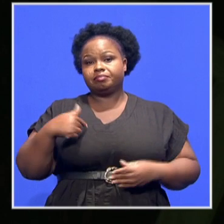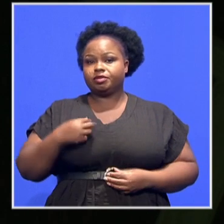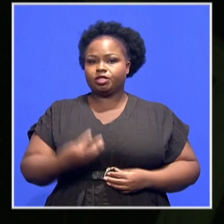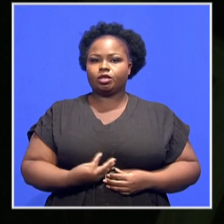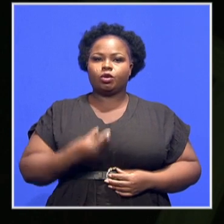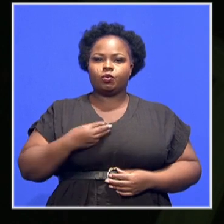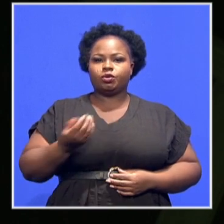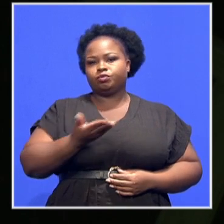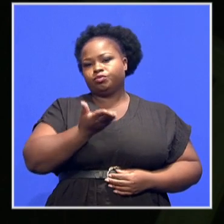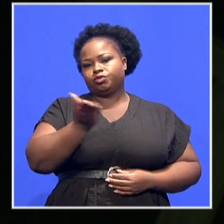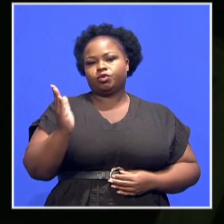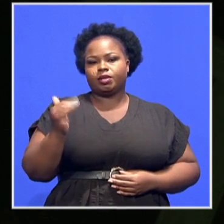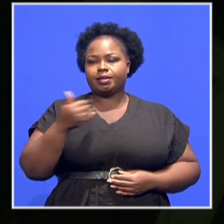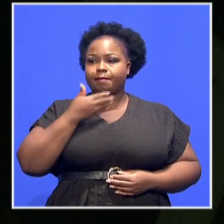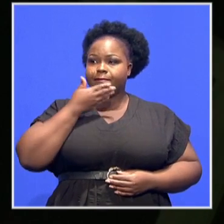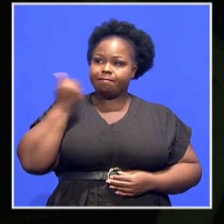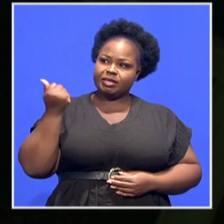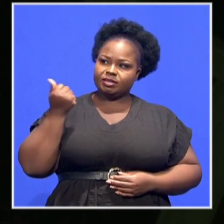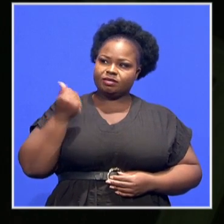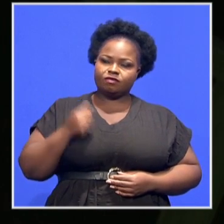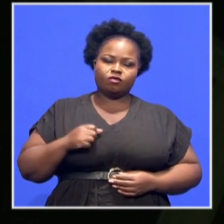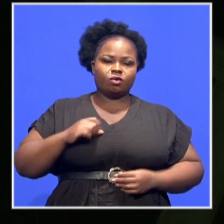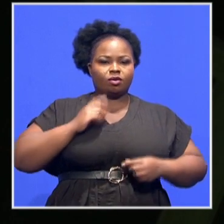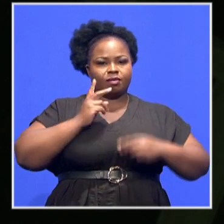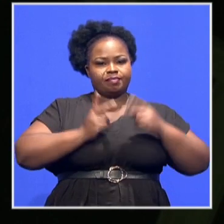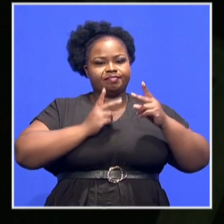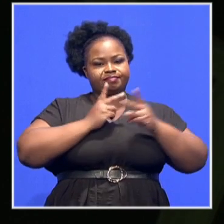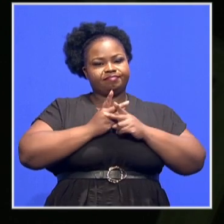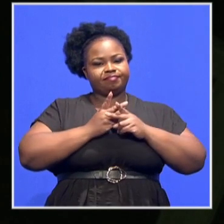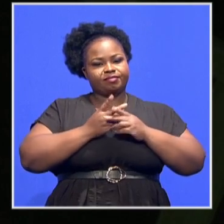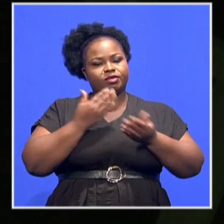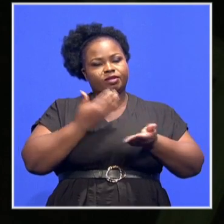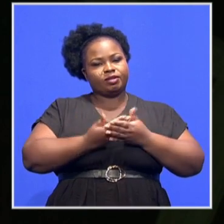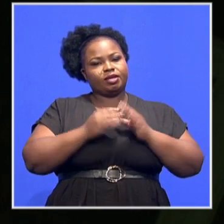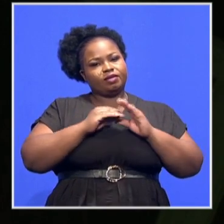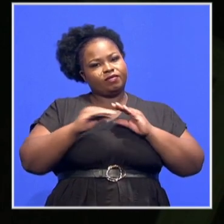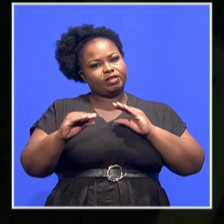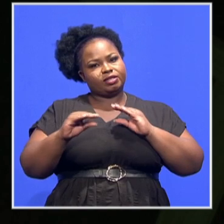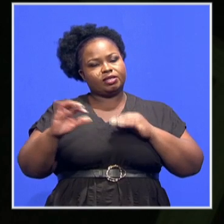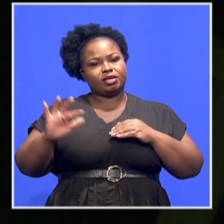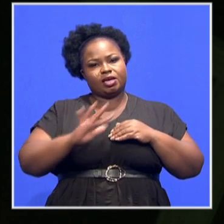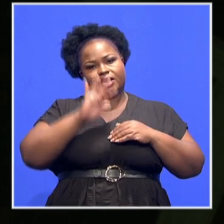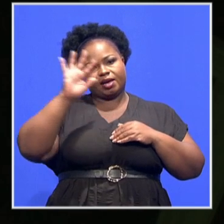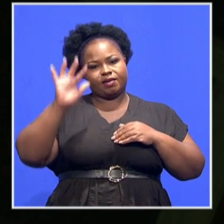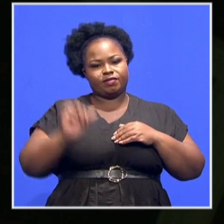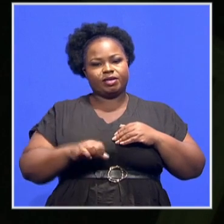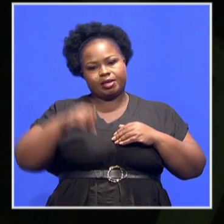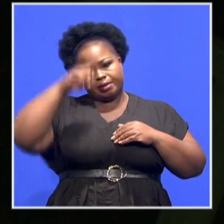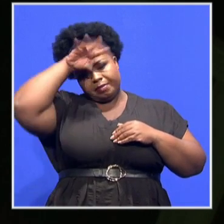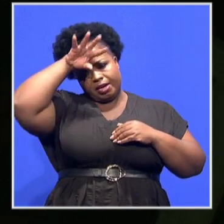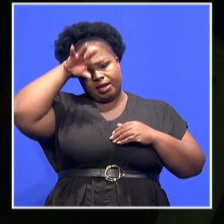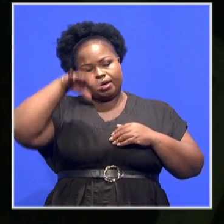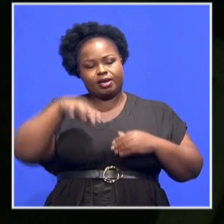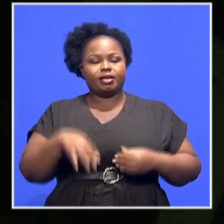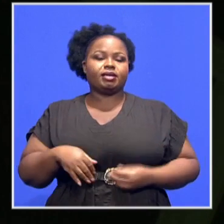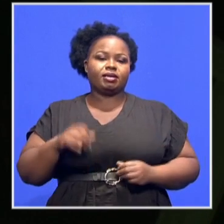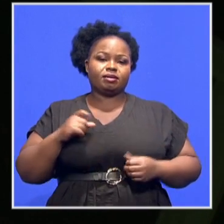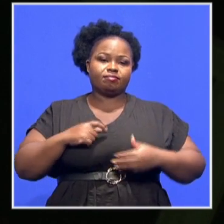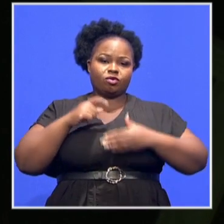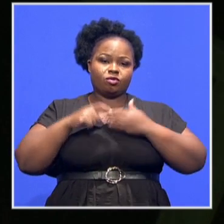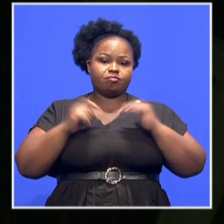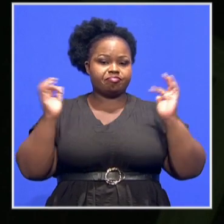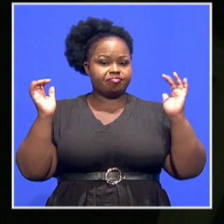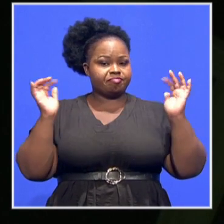best for another successful investing in Africa Mining Indaba that places the